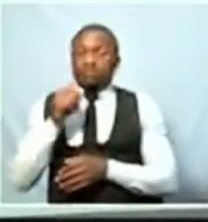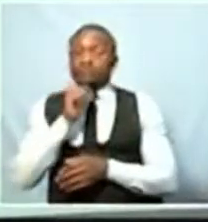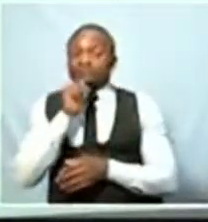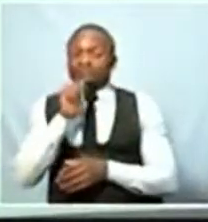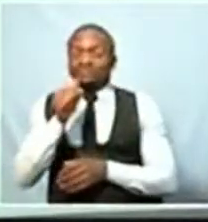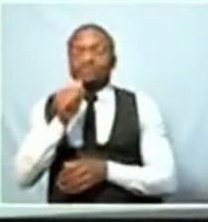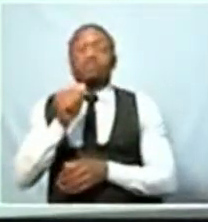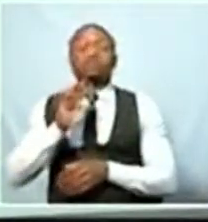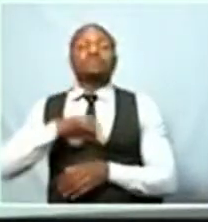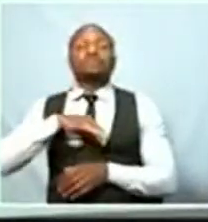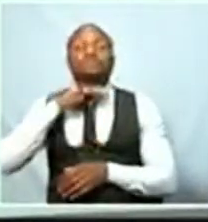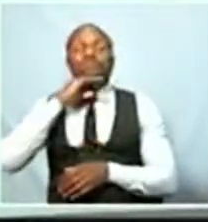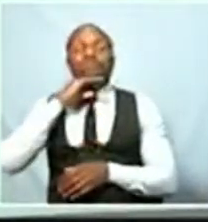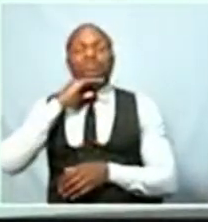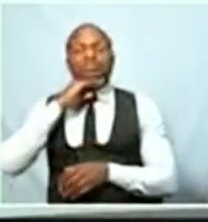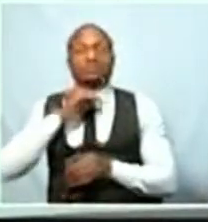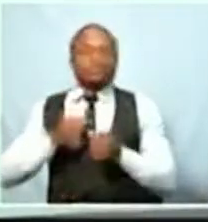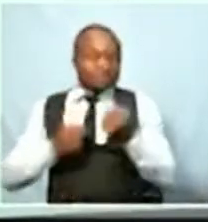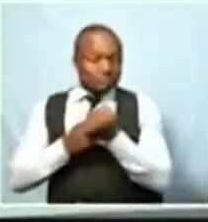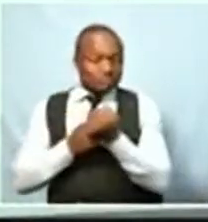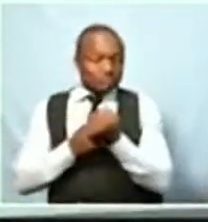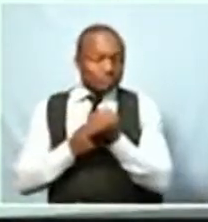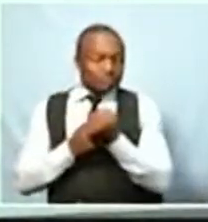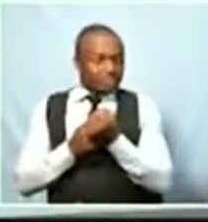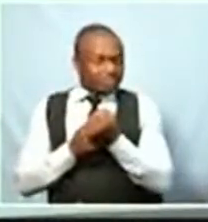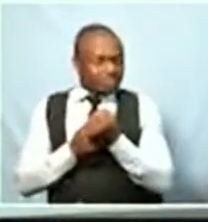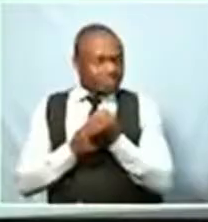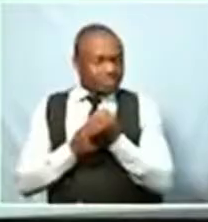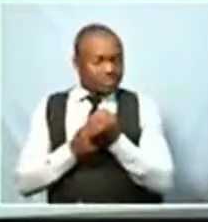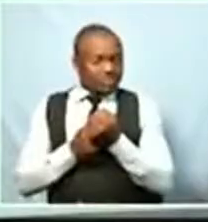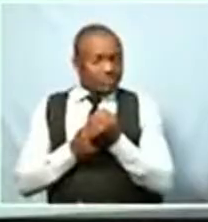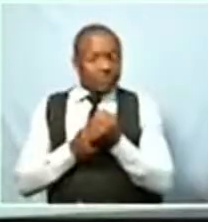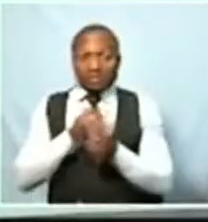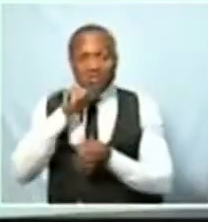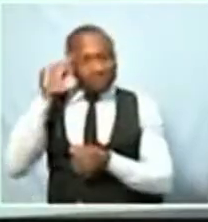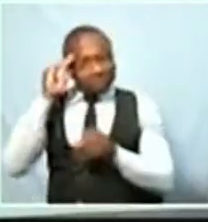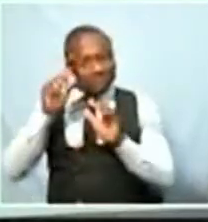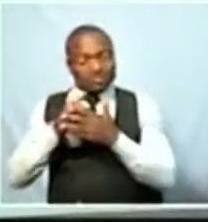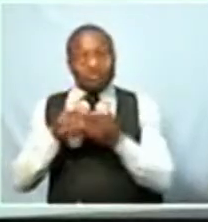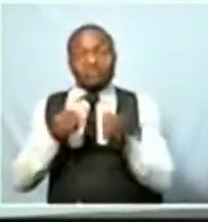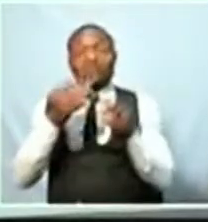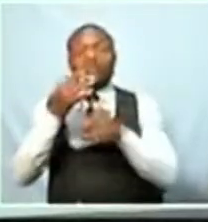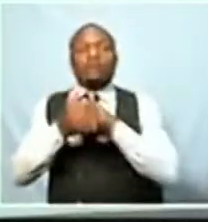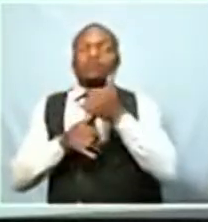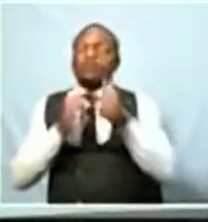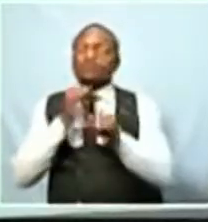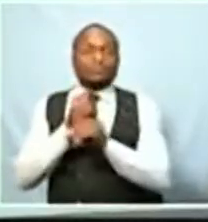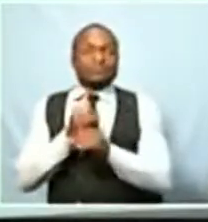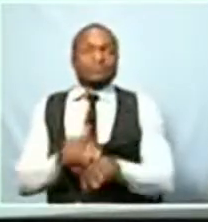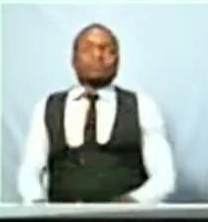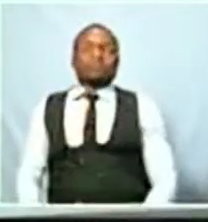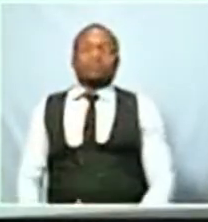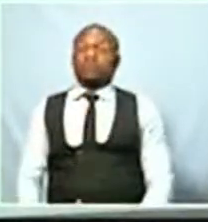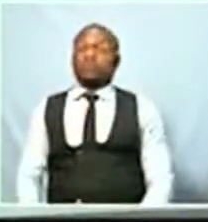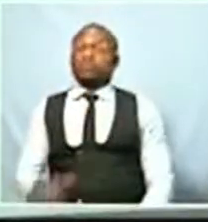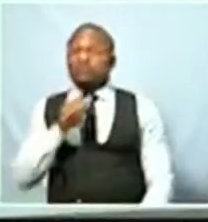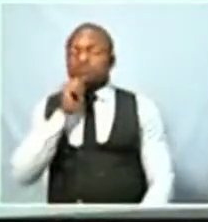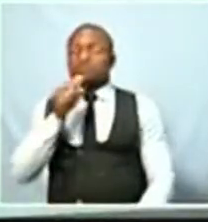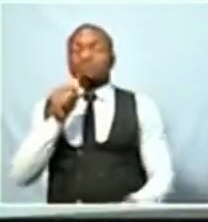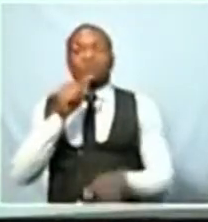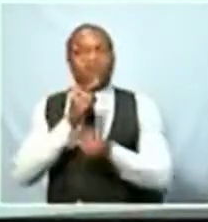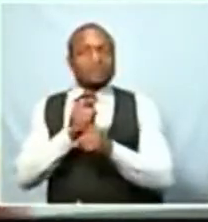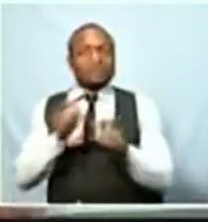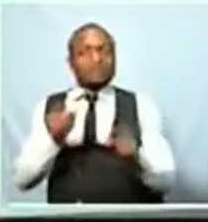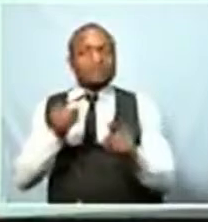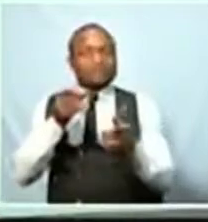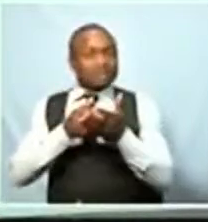been resourced from I don't know how many years. It is not just this year. Last